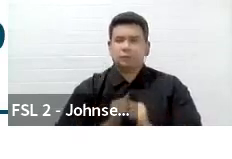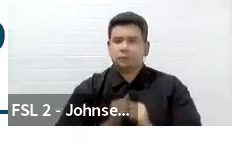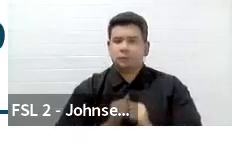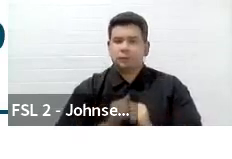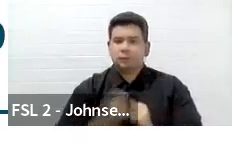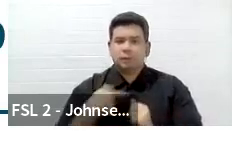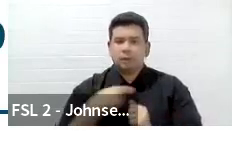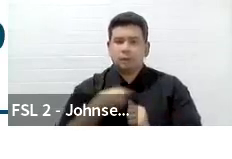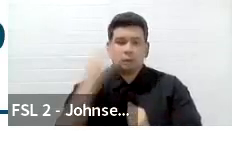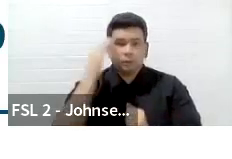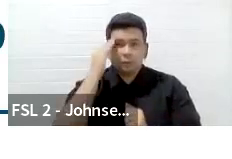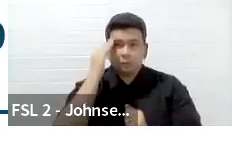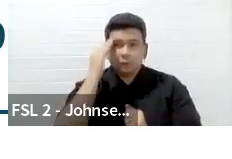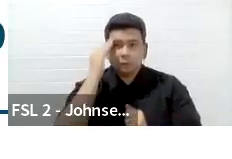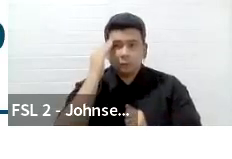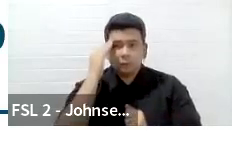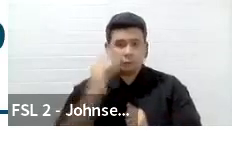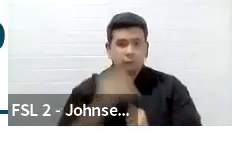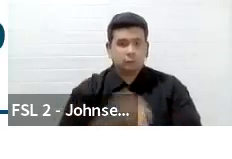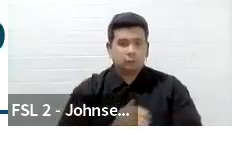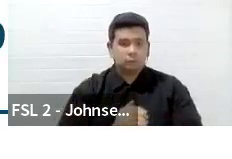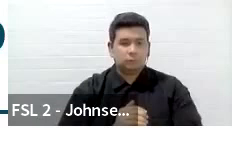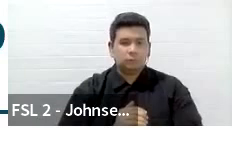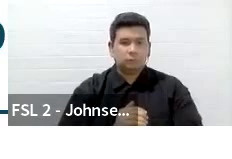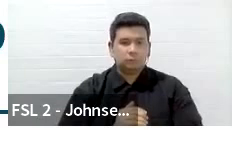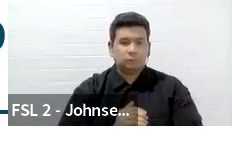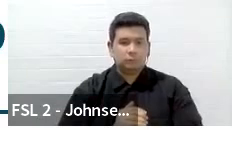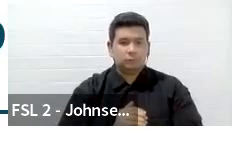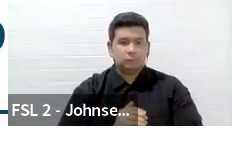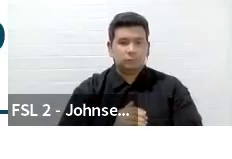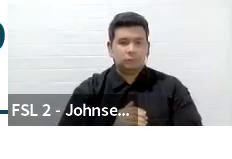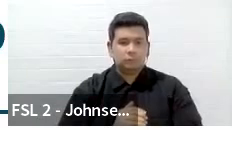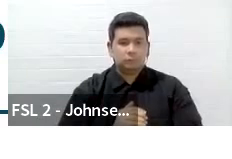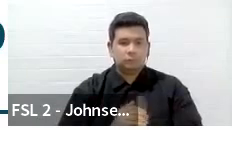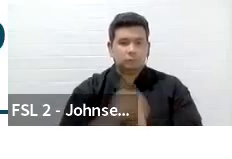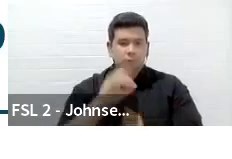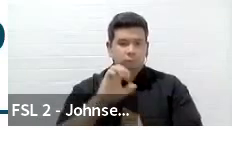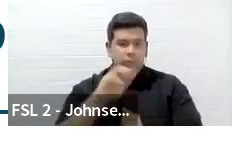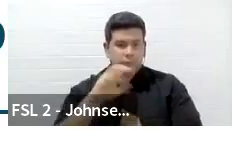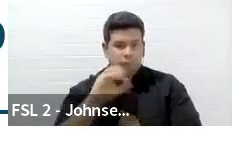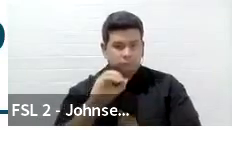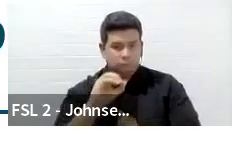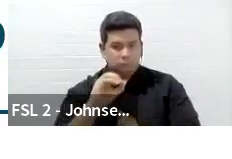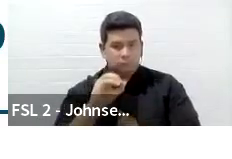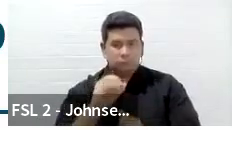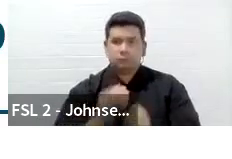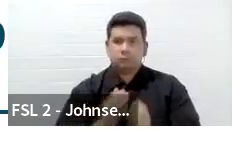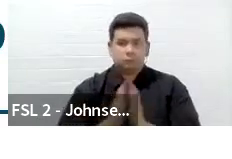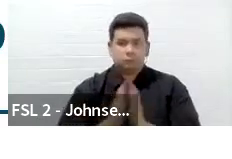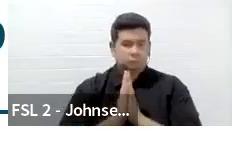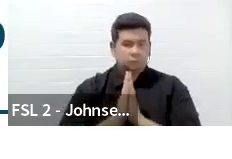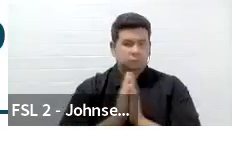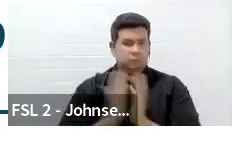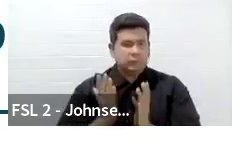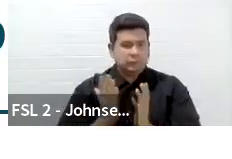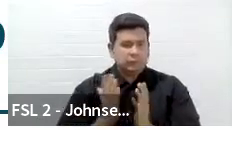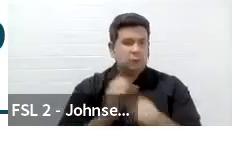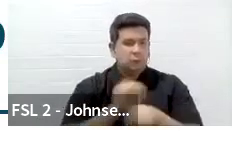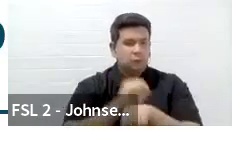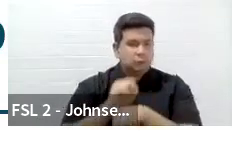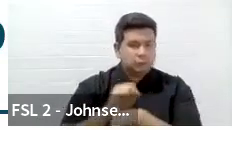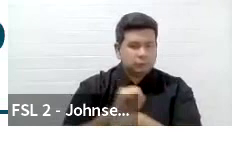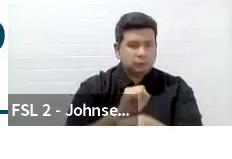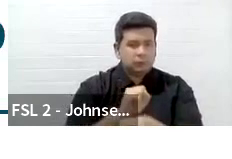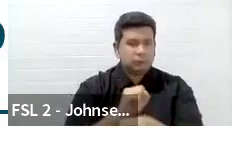know that for us to reap the effect of this demographic dividend, it will require a maximum employment of the working age group